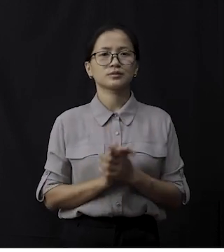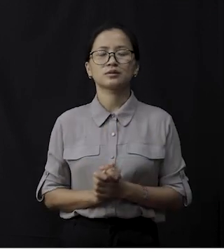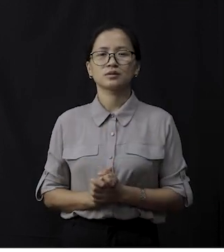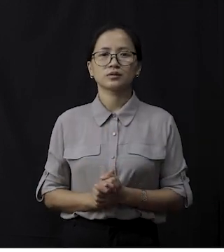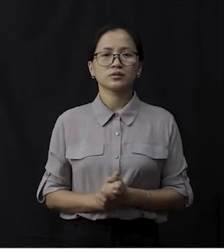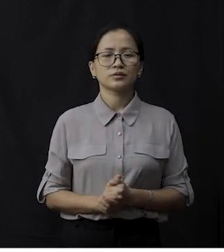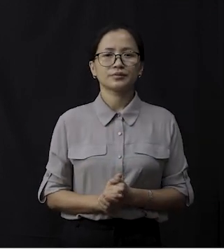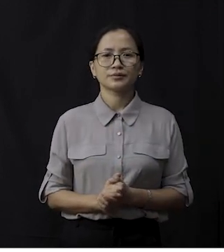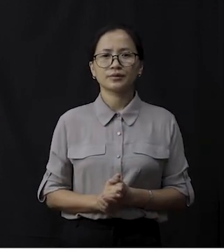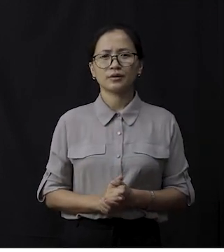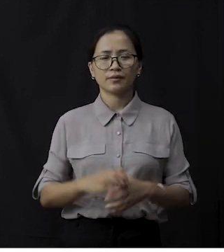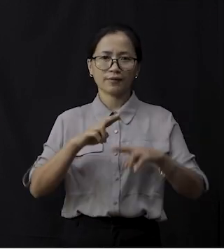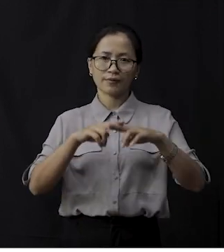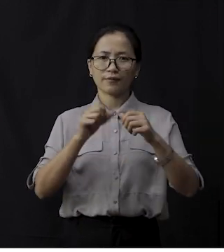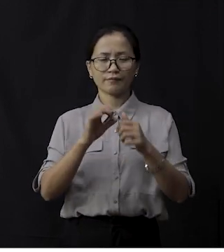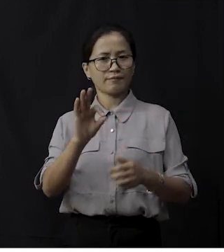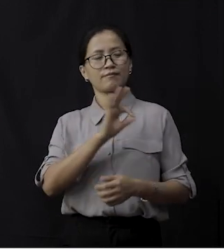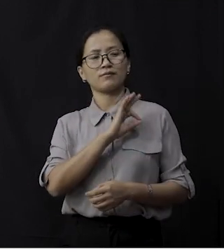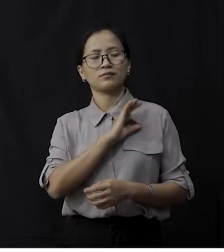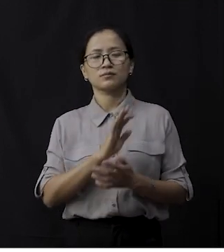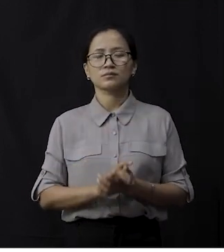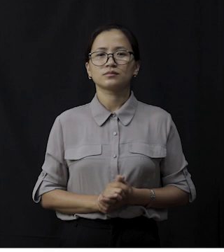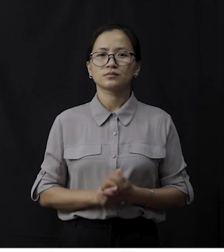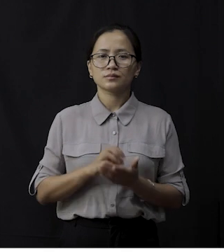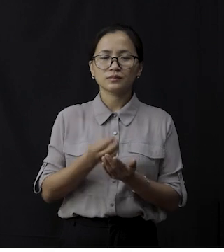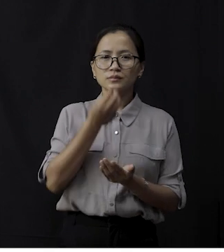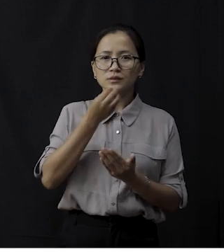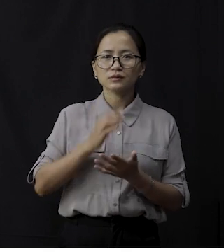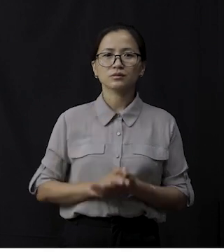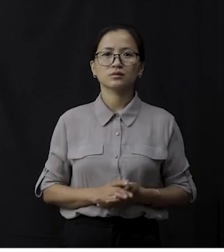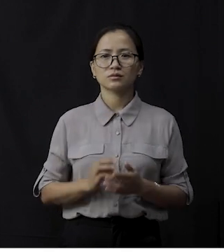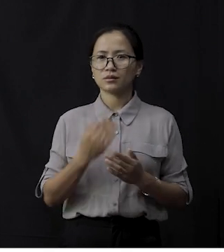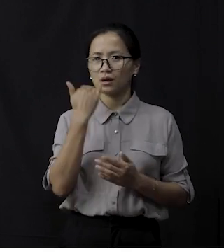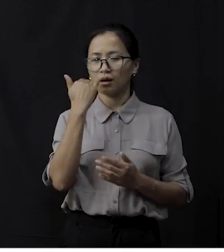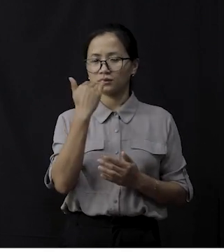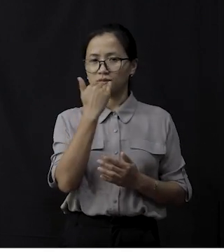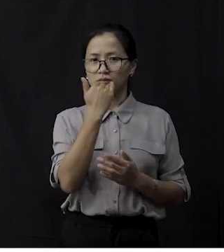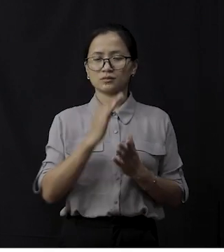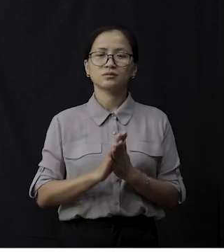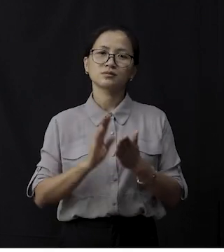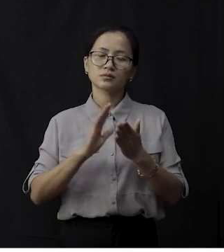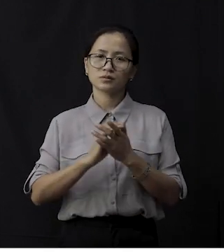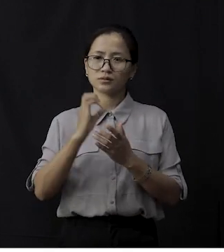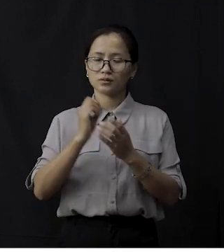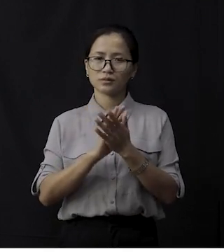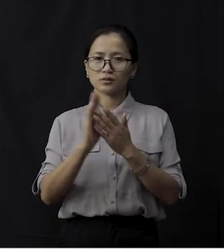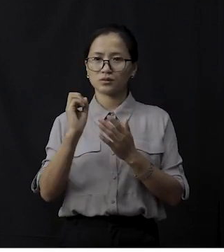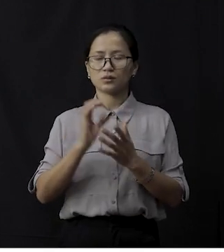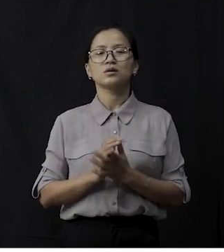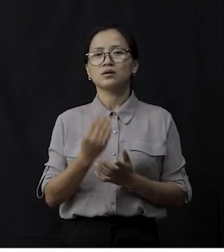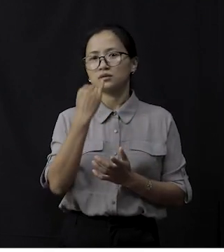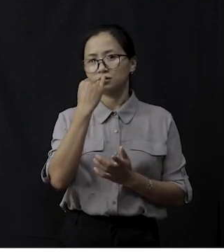And yes, our favorite things, we love to eat what? Chocolates. Everybody loves chocolates,